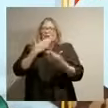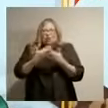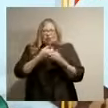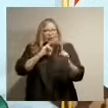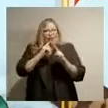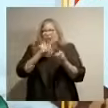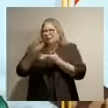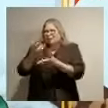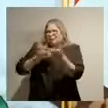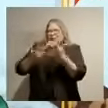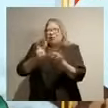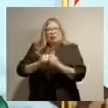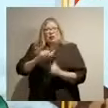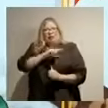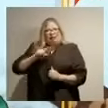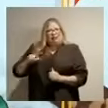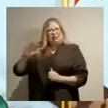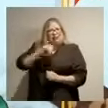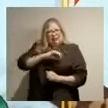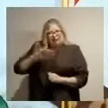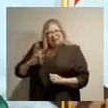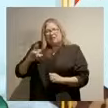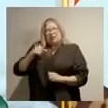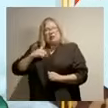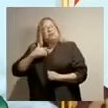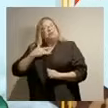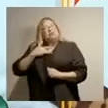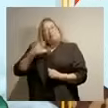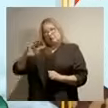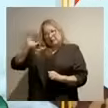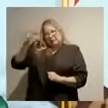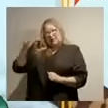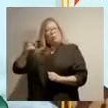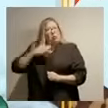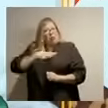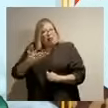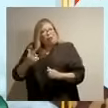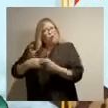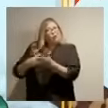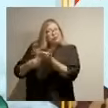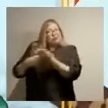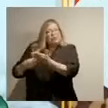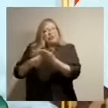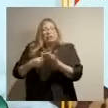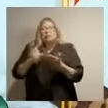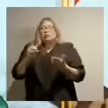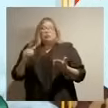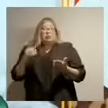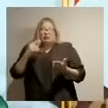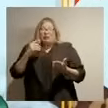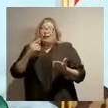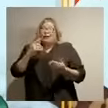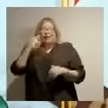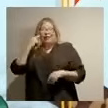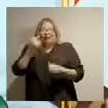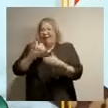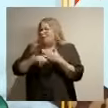encouraged by their willingness to express a willingness to engage in this. And I think under the circumstance of the last few